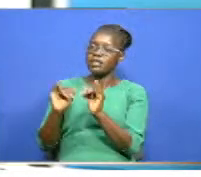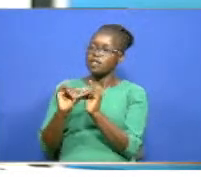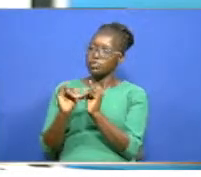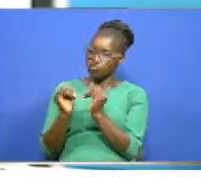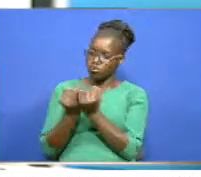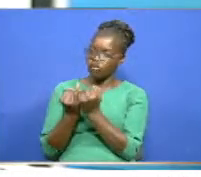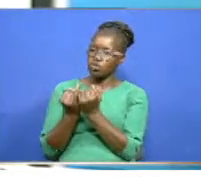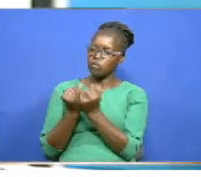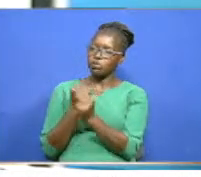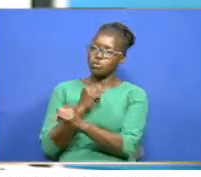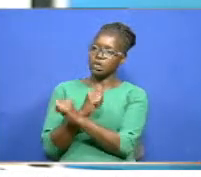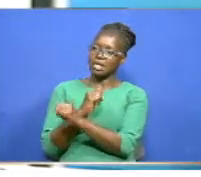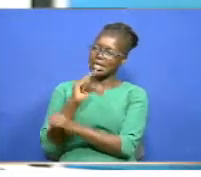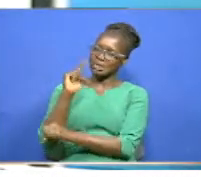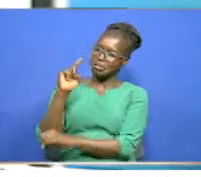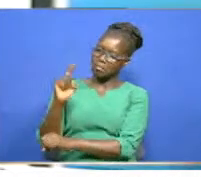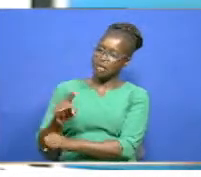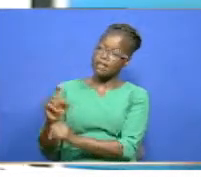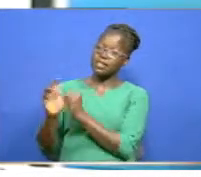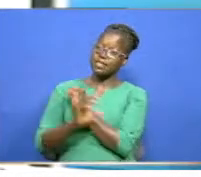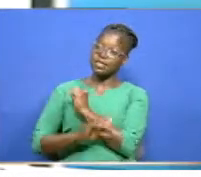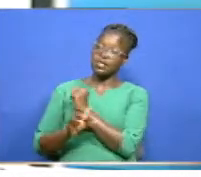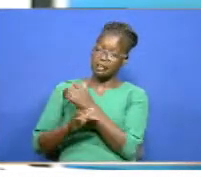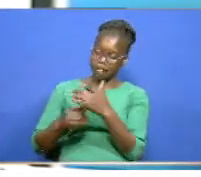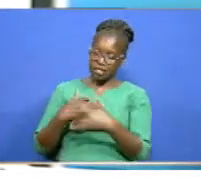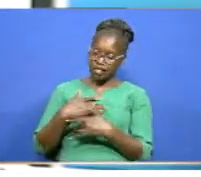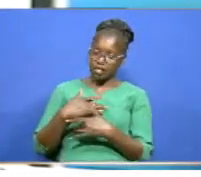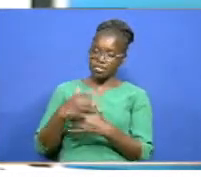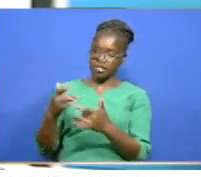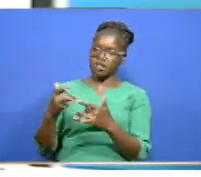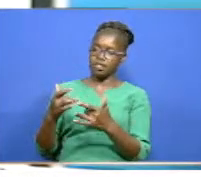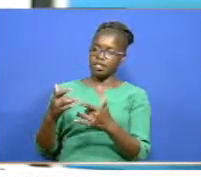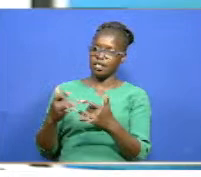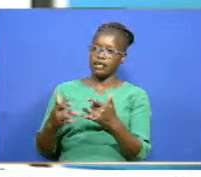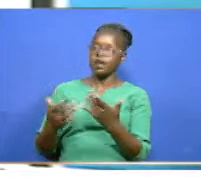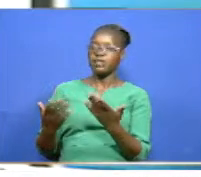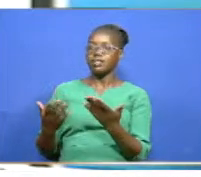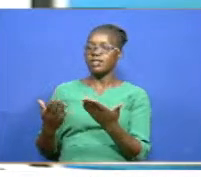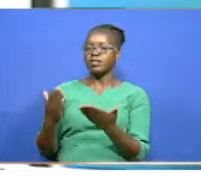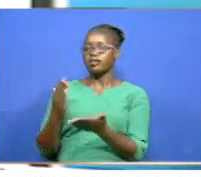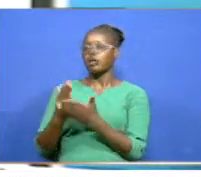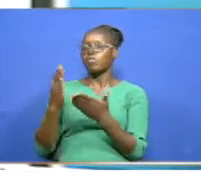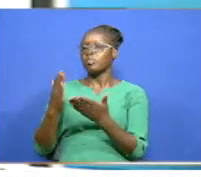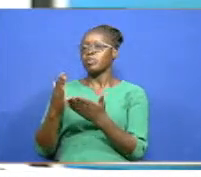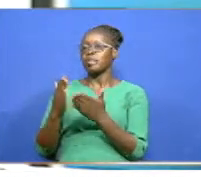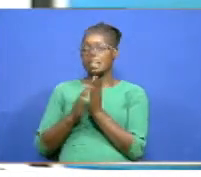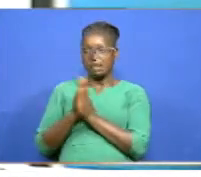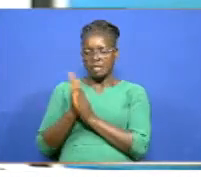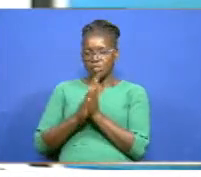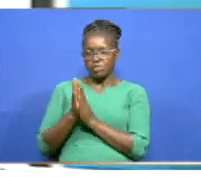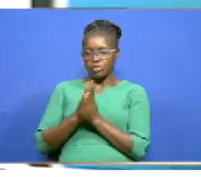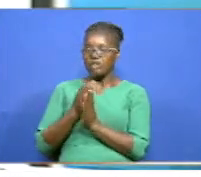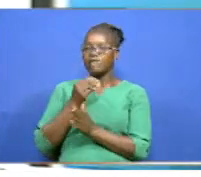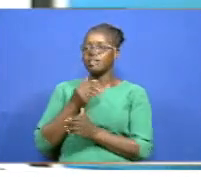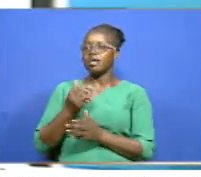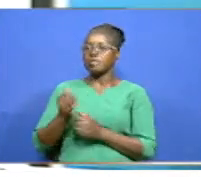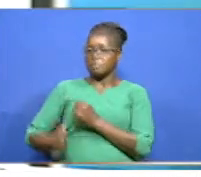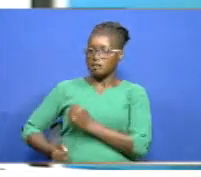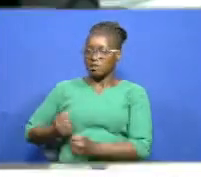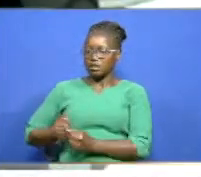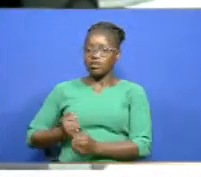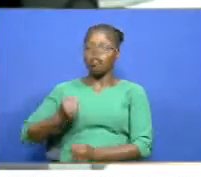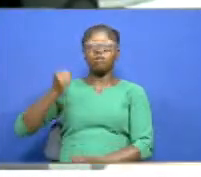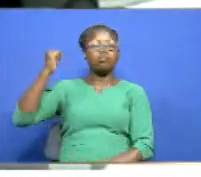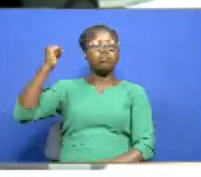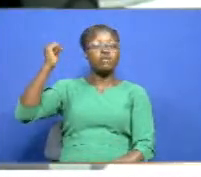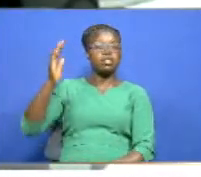safeguard the country's interest by cutting those ambitions and greed of politicians. And still on